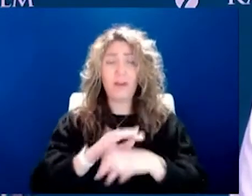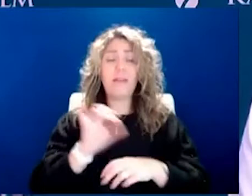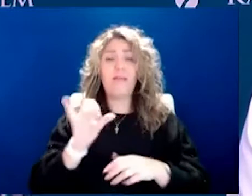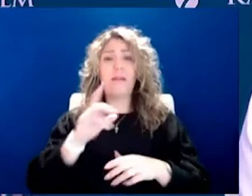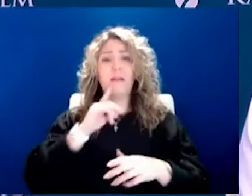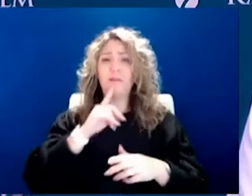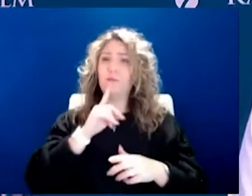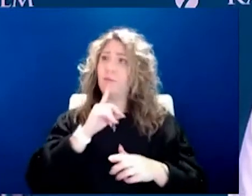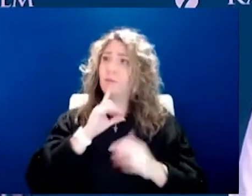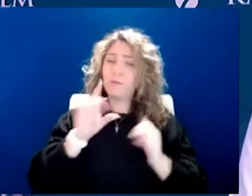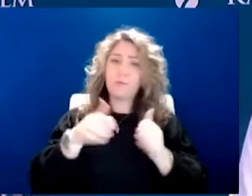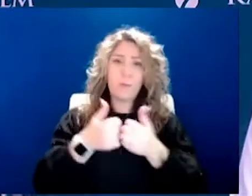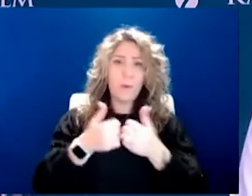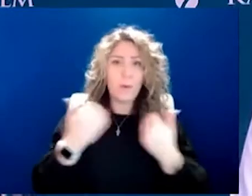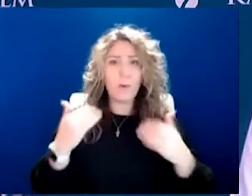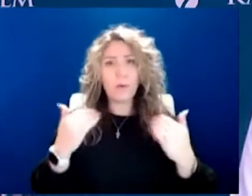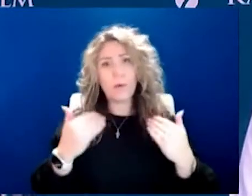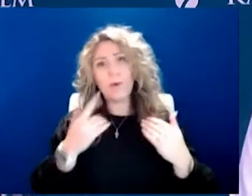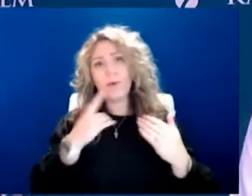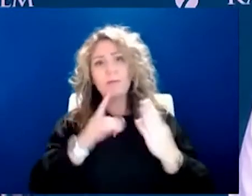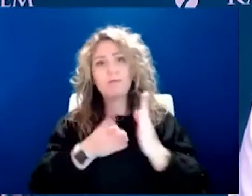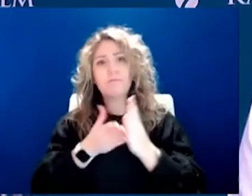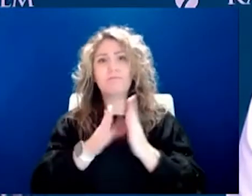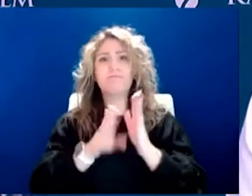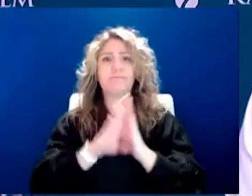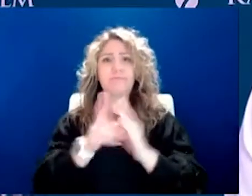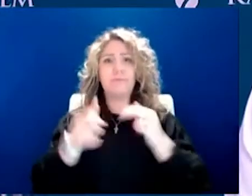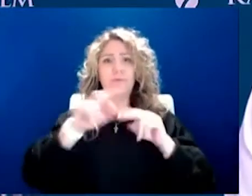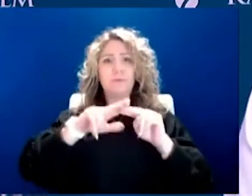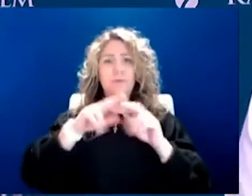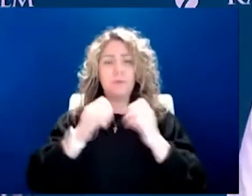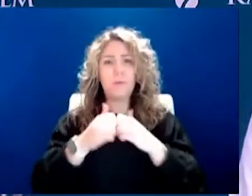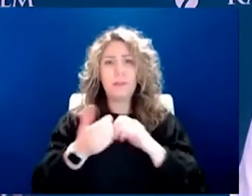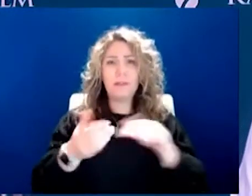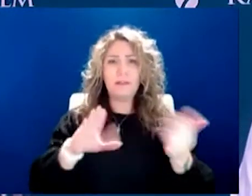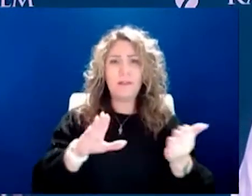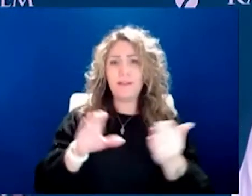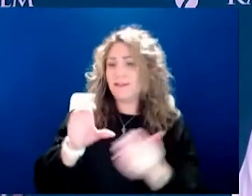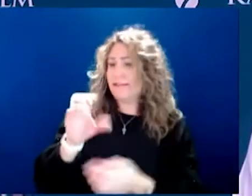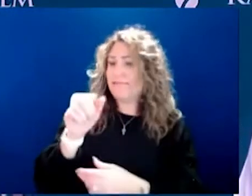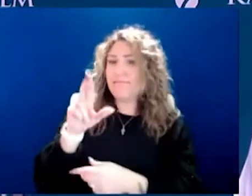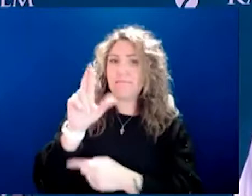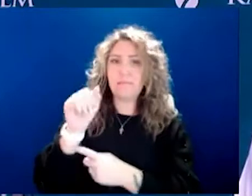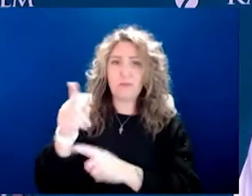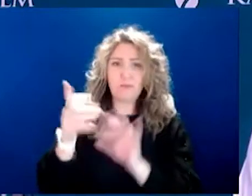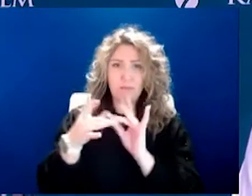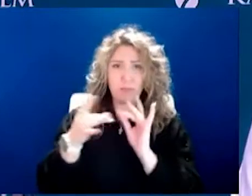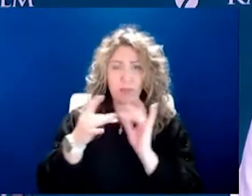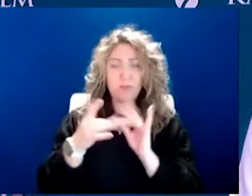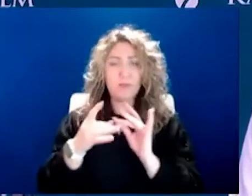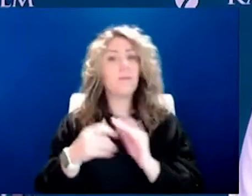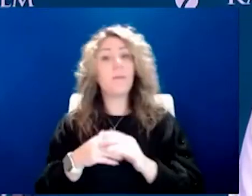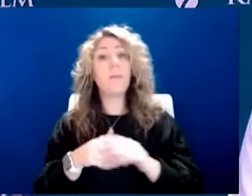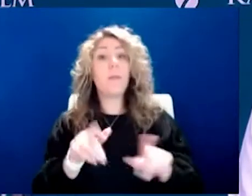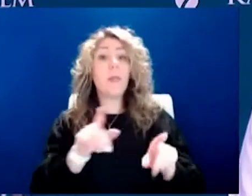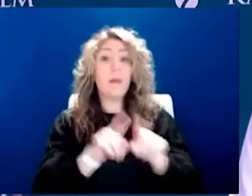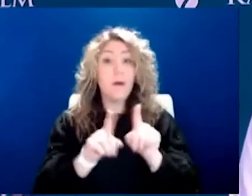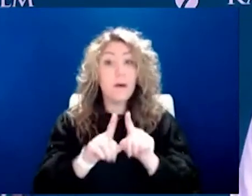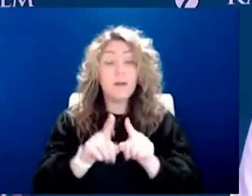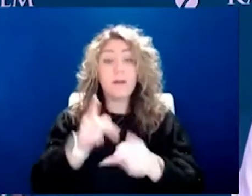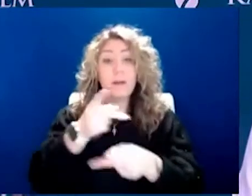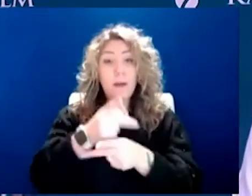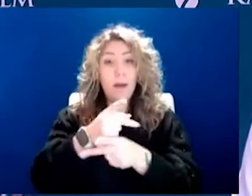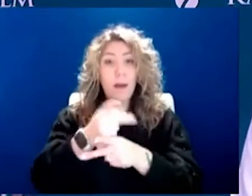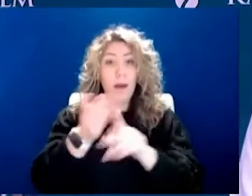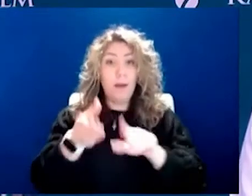with a surge in deaths, like Ciara was talking about. On top of, taking care of the patients who die